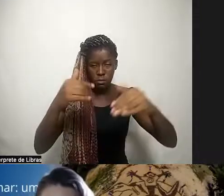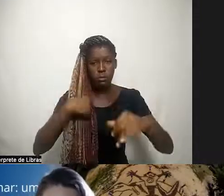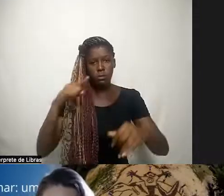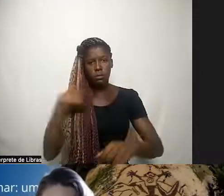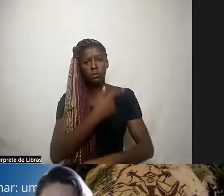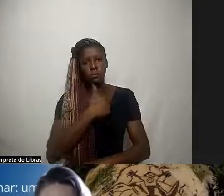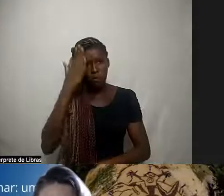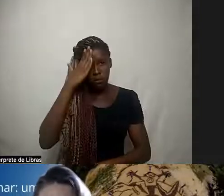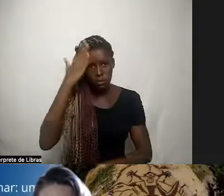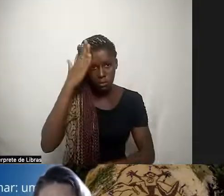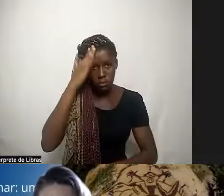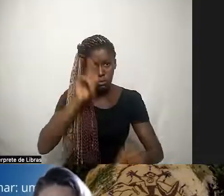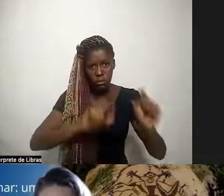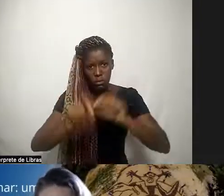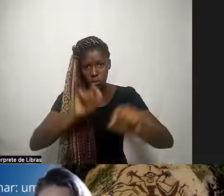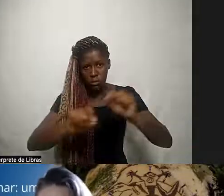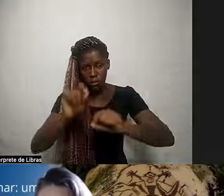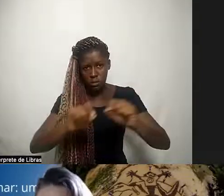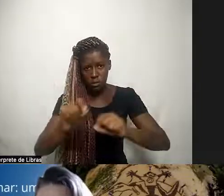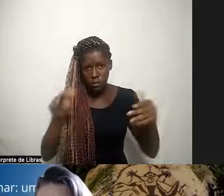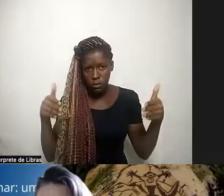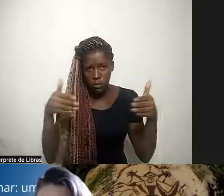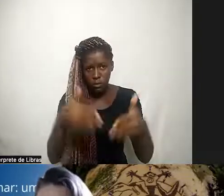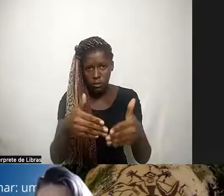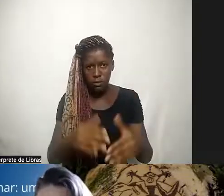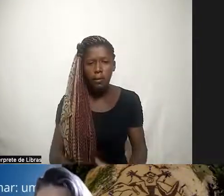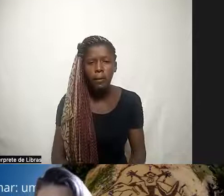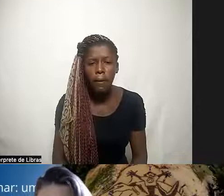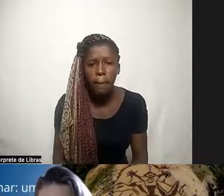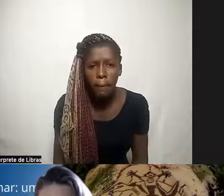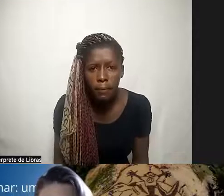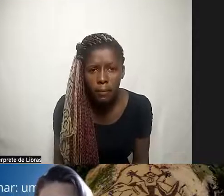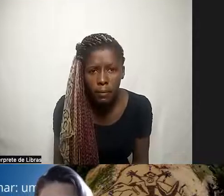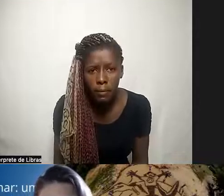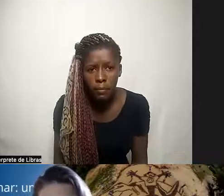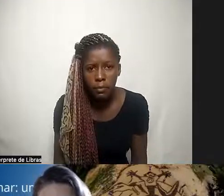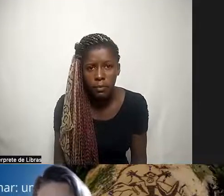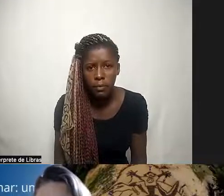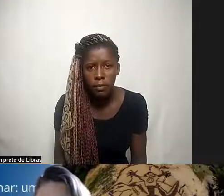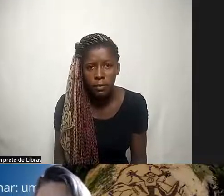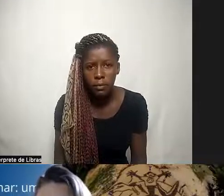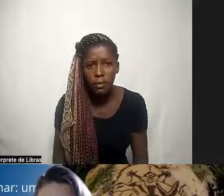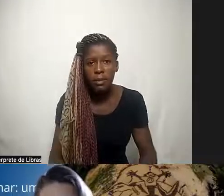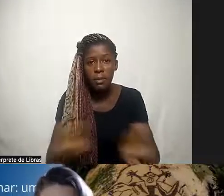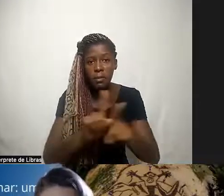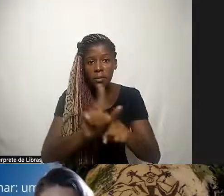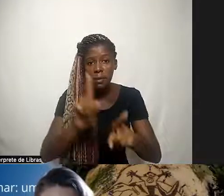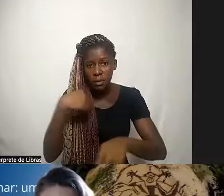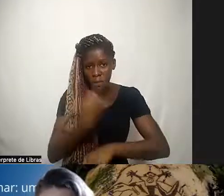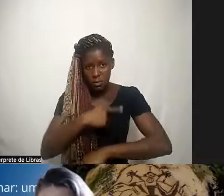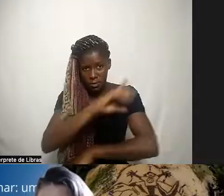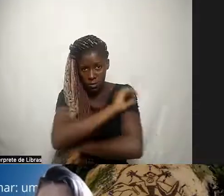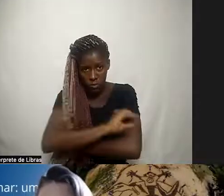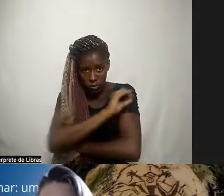research programs. It's a way to make this public more aware, and also